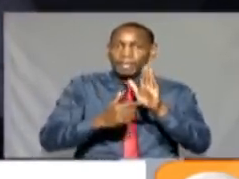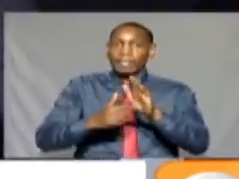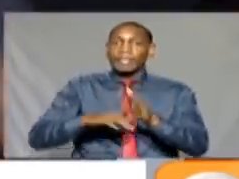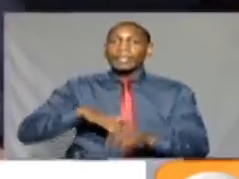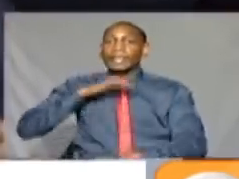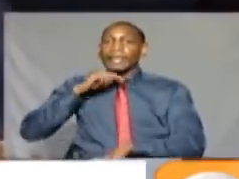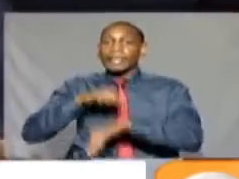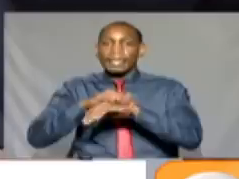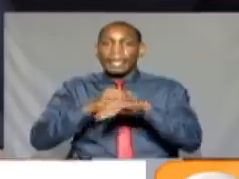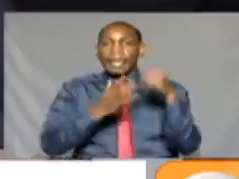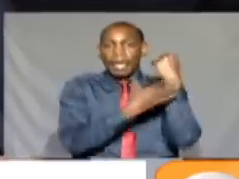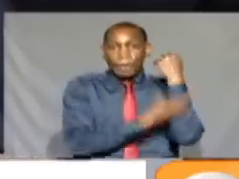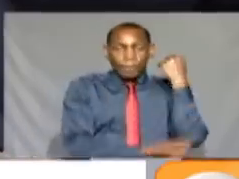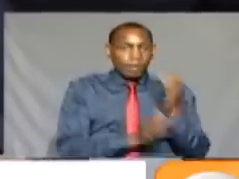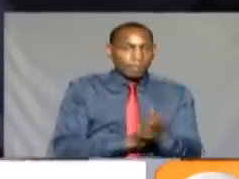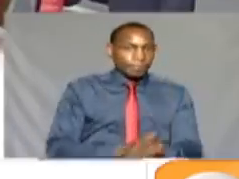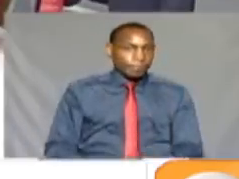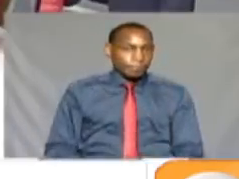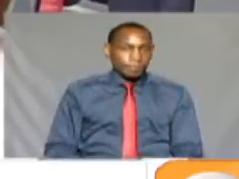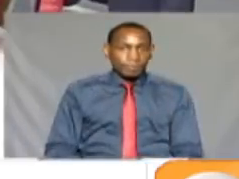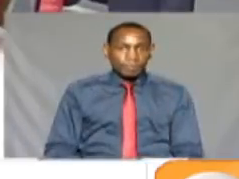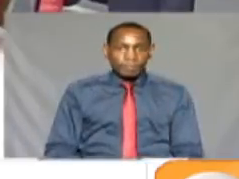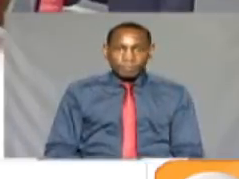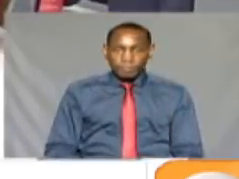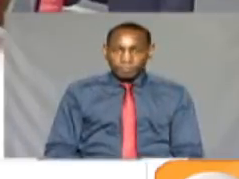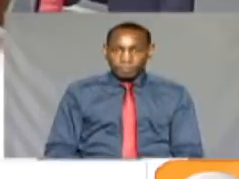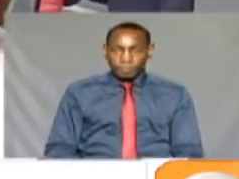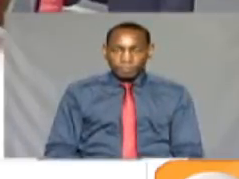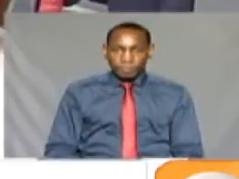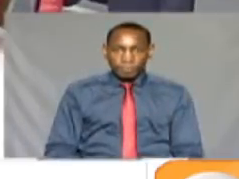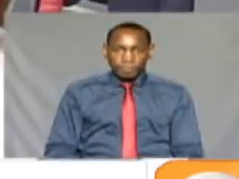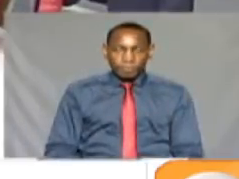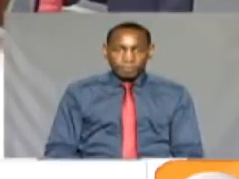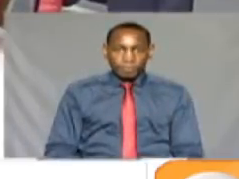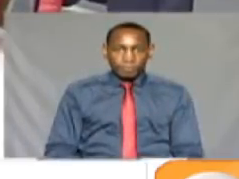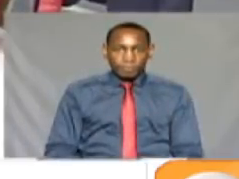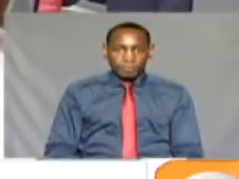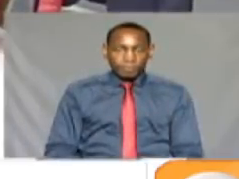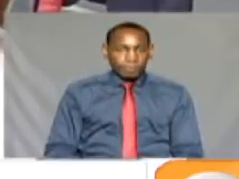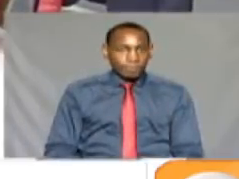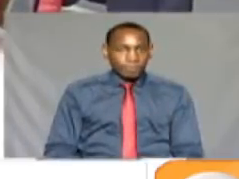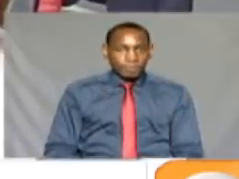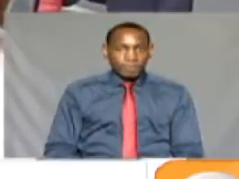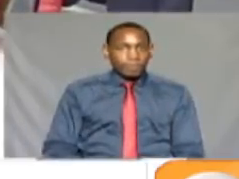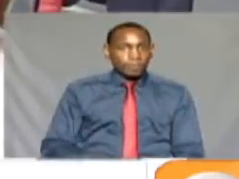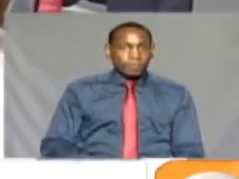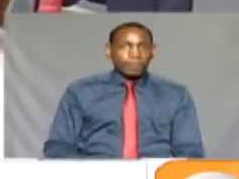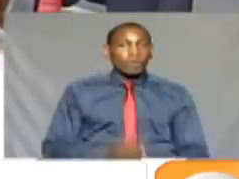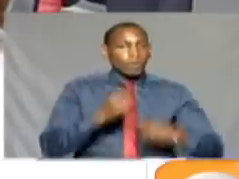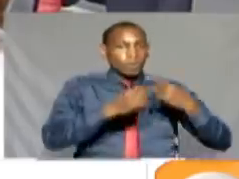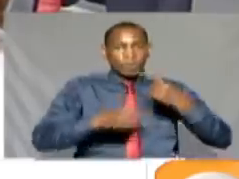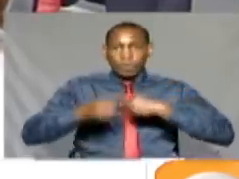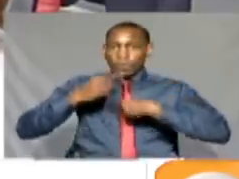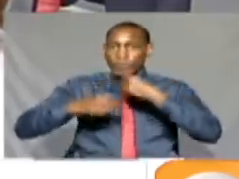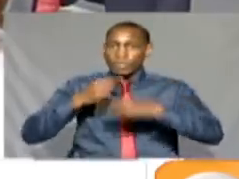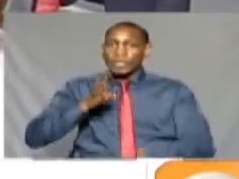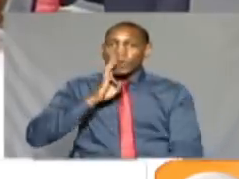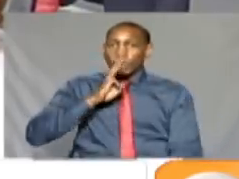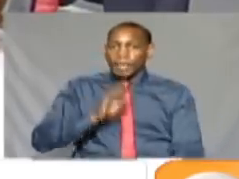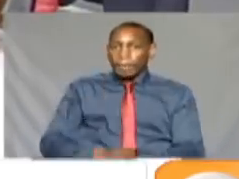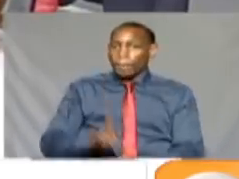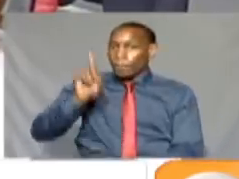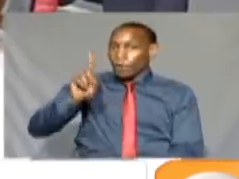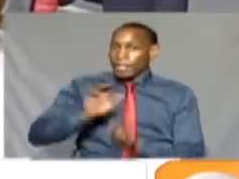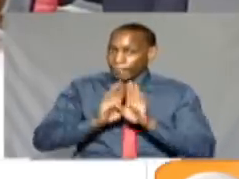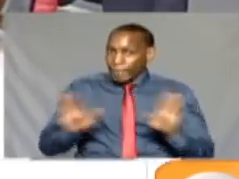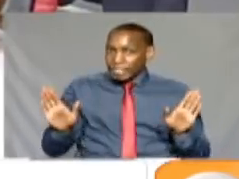what I'm saying. Kunywa. At the end of the day, Tony, could you imagine? I didn't want to imagine you were too moja, yeah,